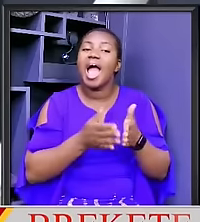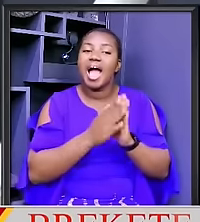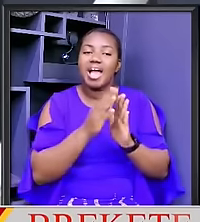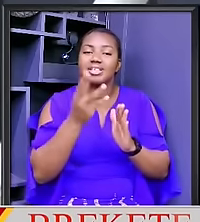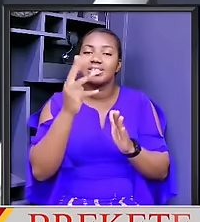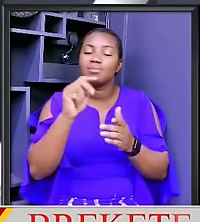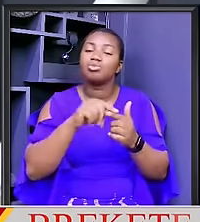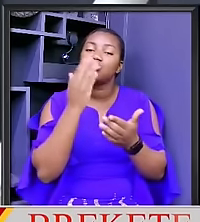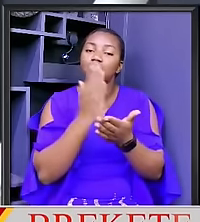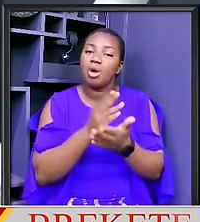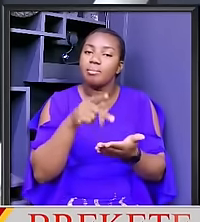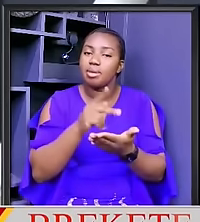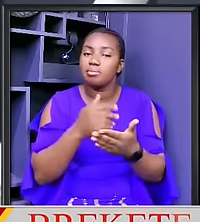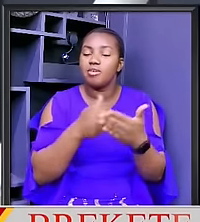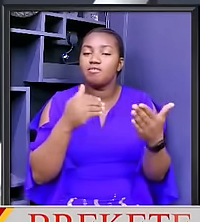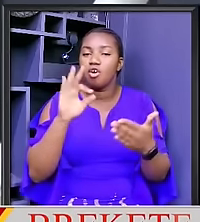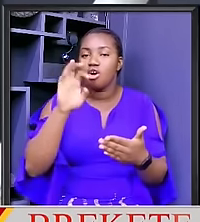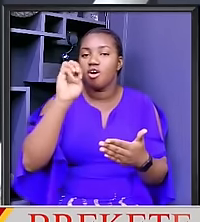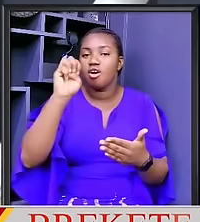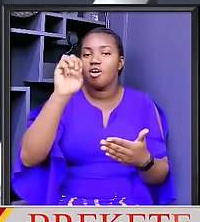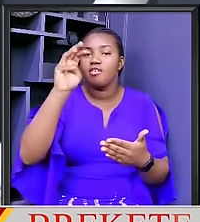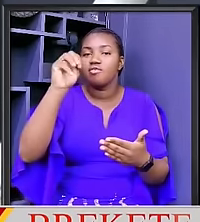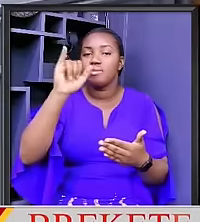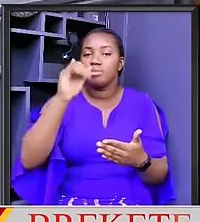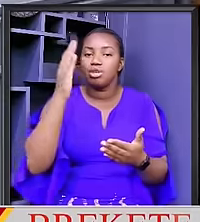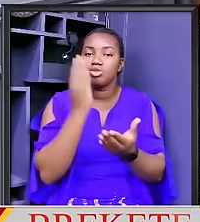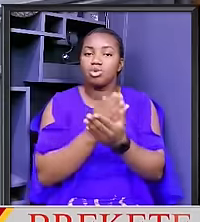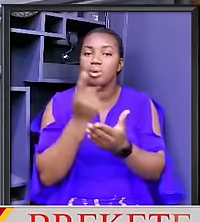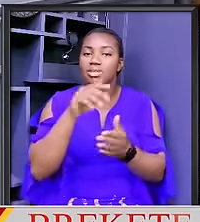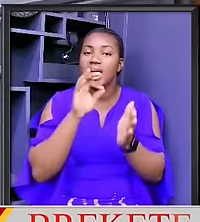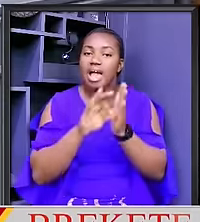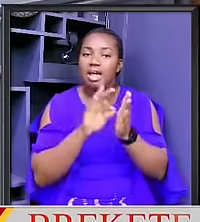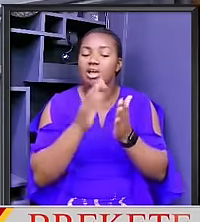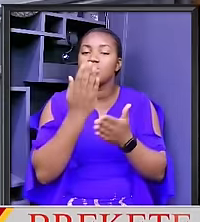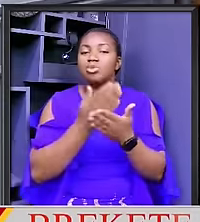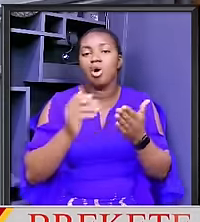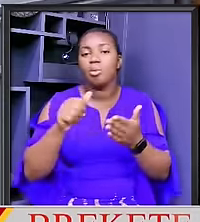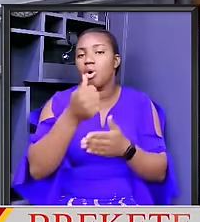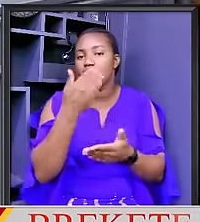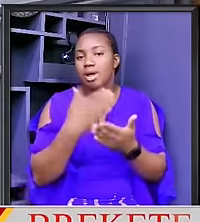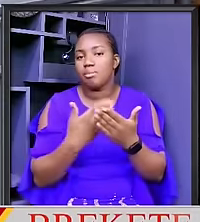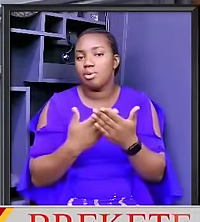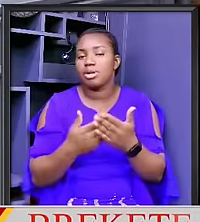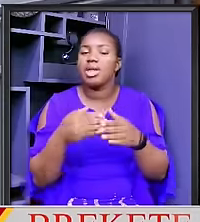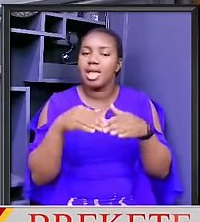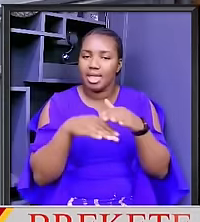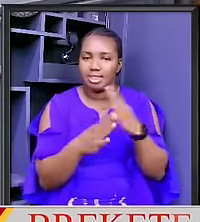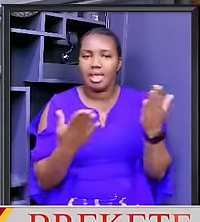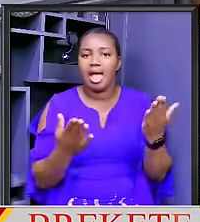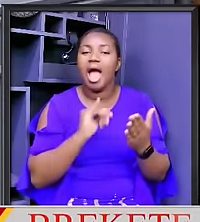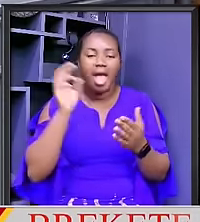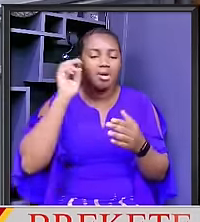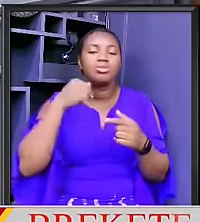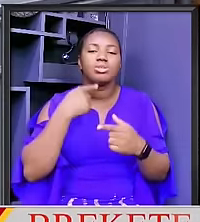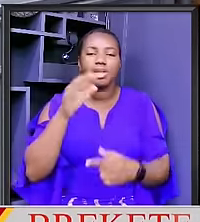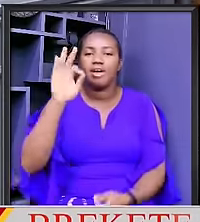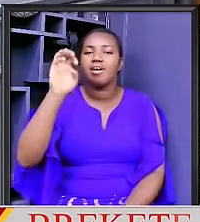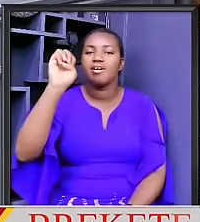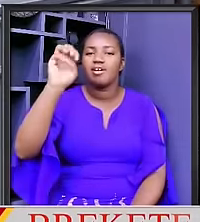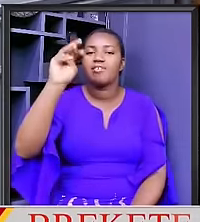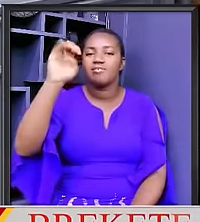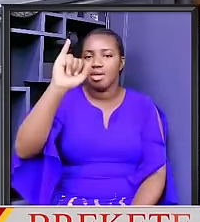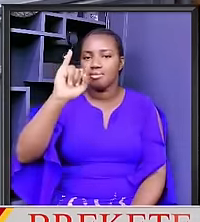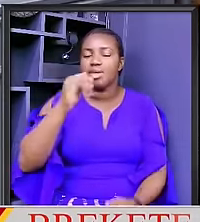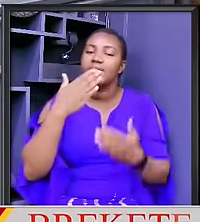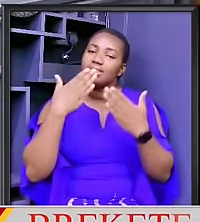again. Before Femi closed the account, some other money entered the account. I go tell Femi, thank God,